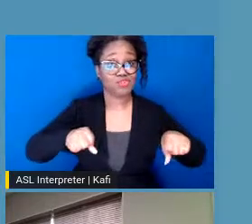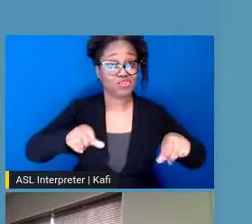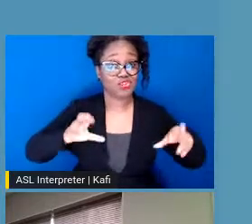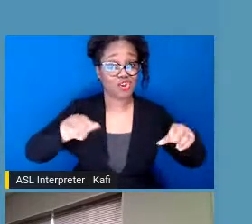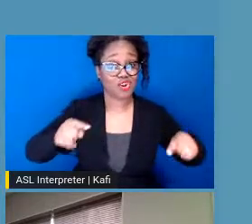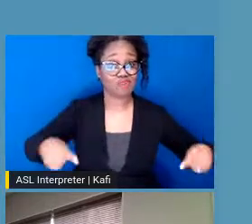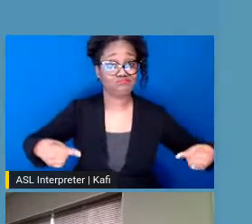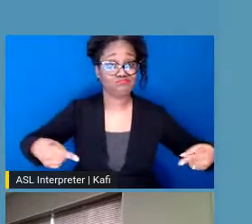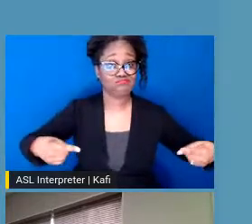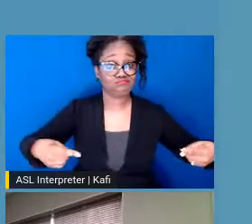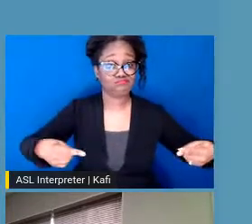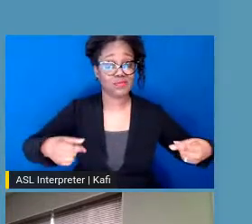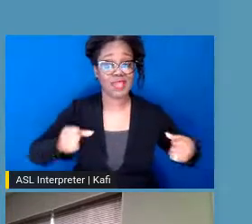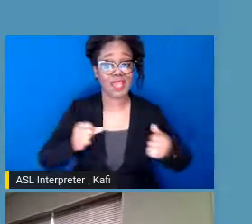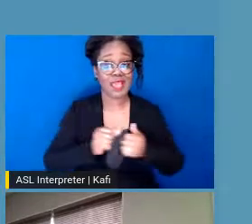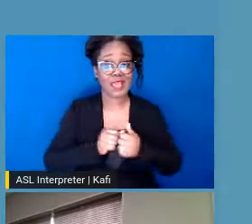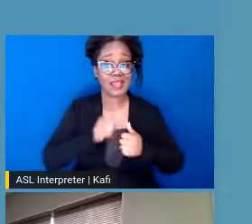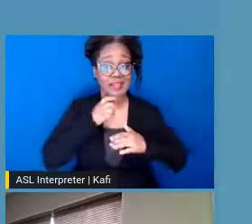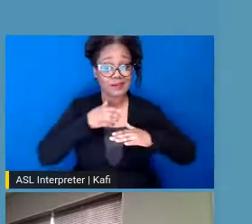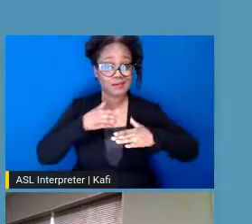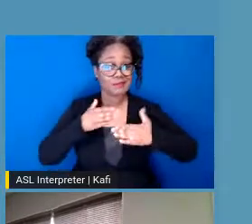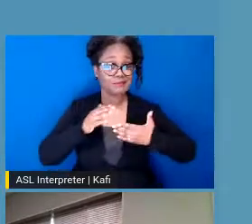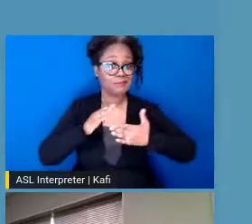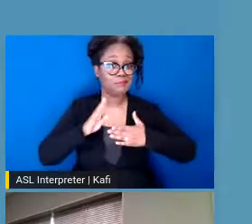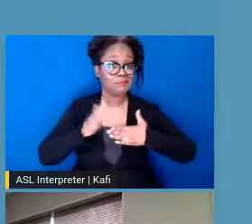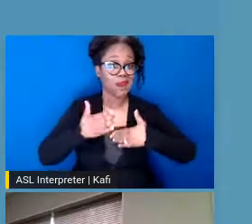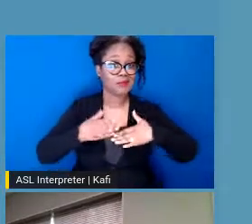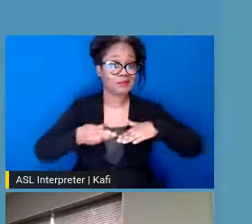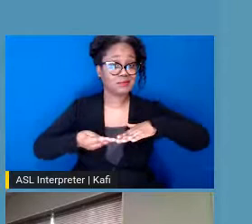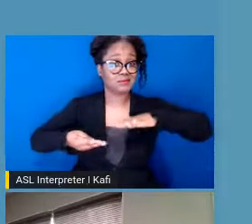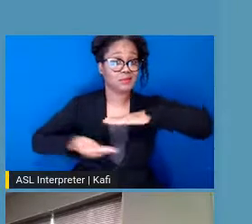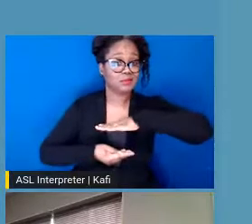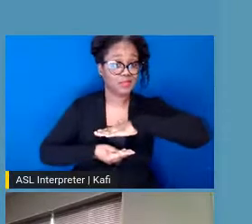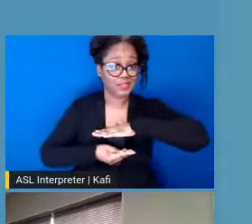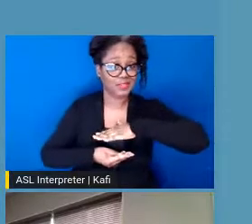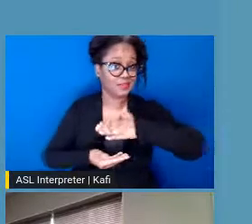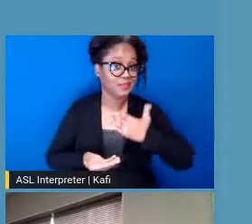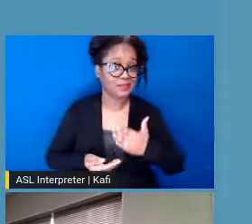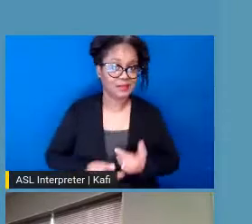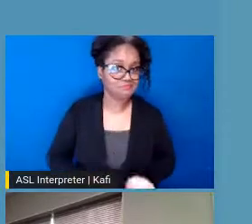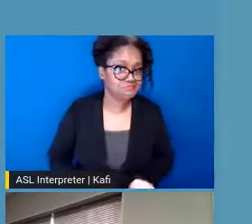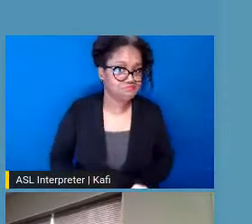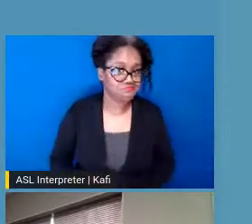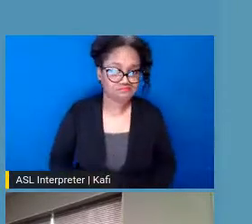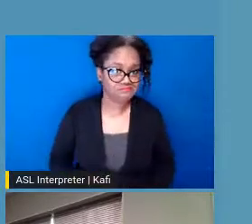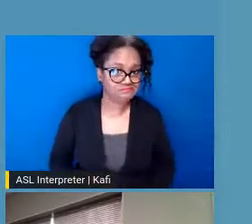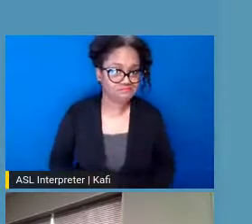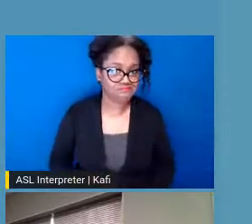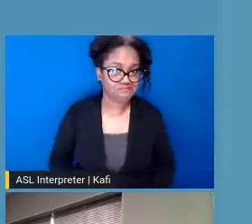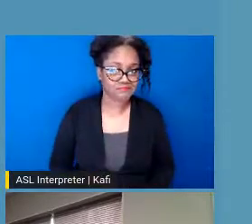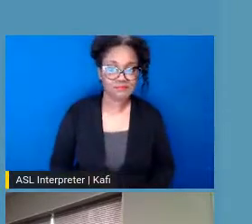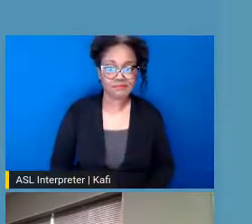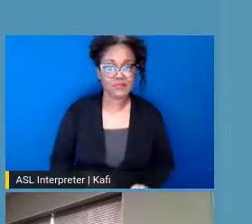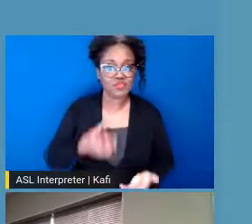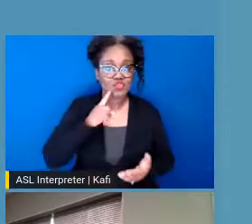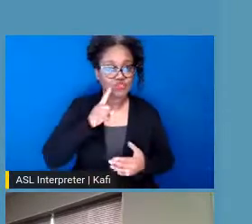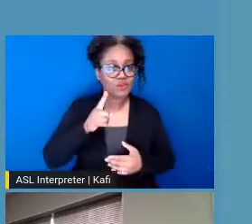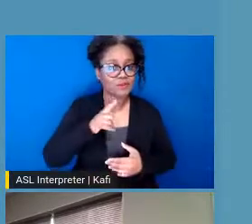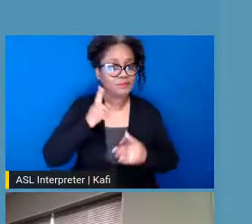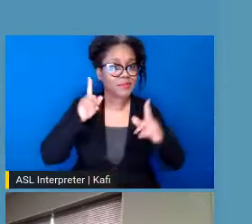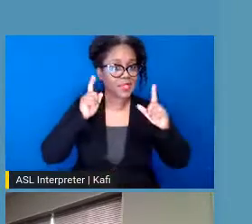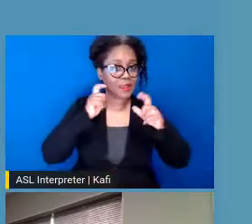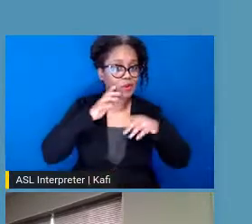So again, like, I did have the nicer tripod, but you can just use yourself. It'll still